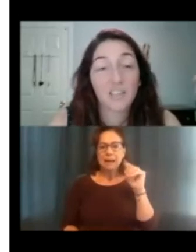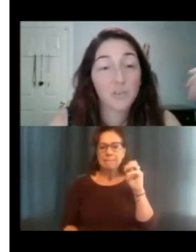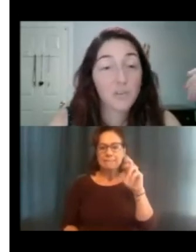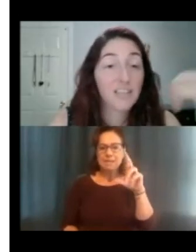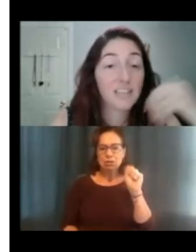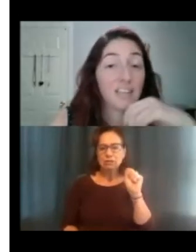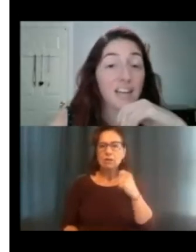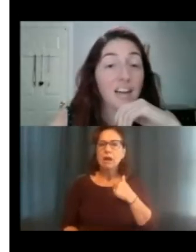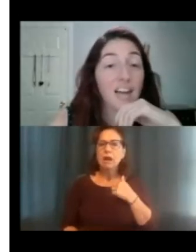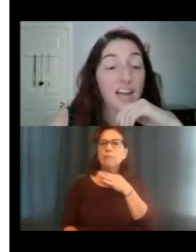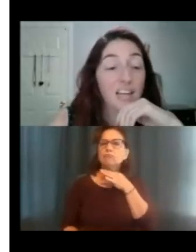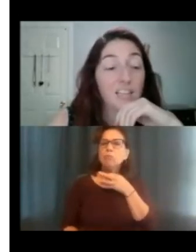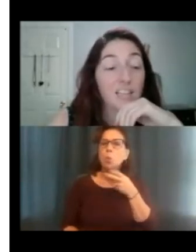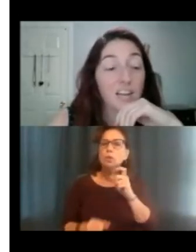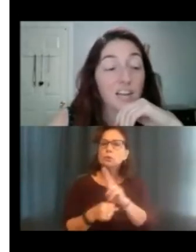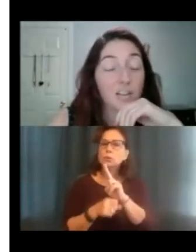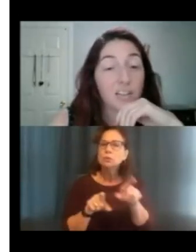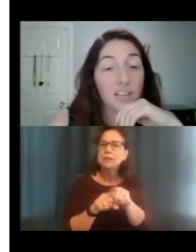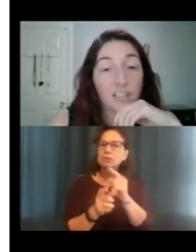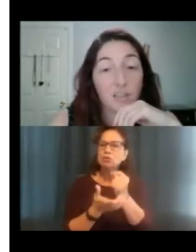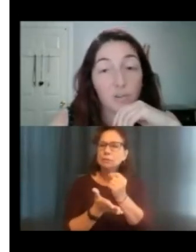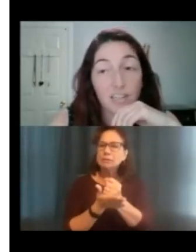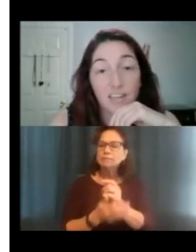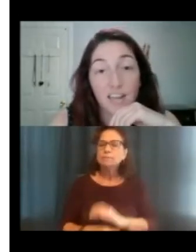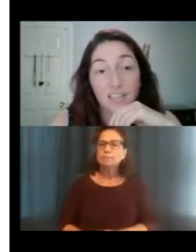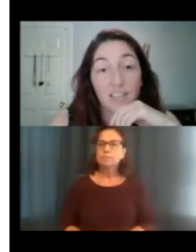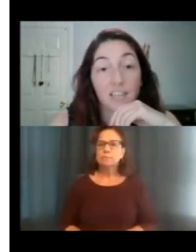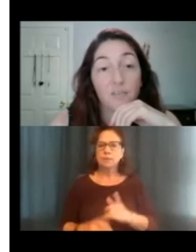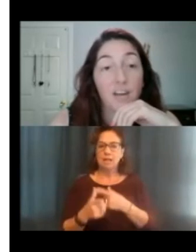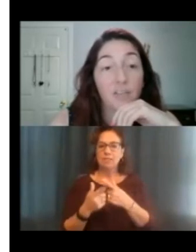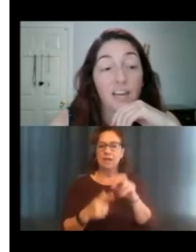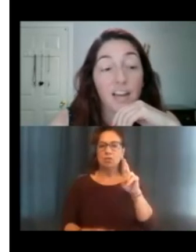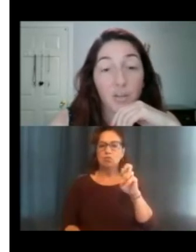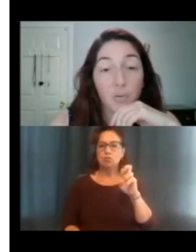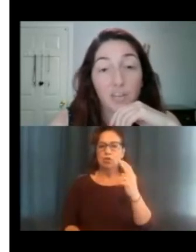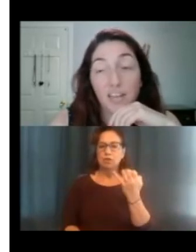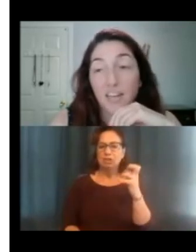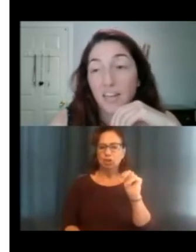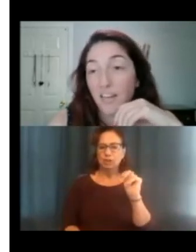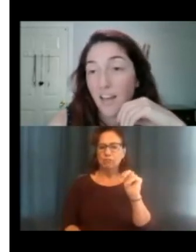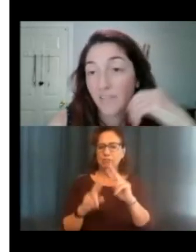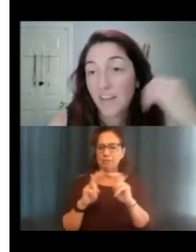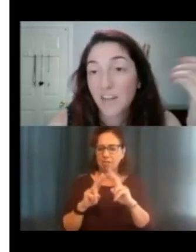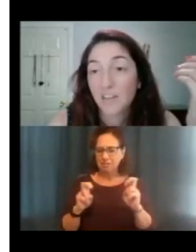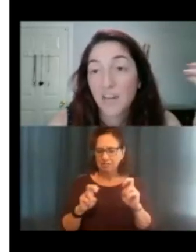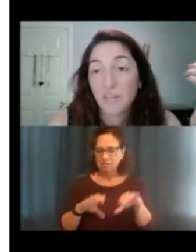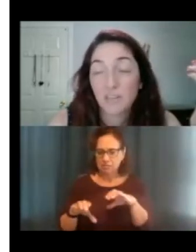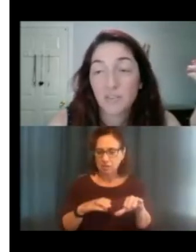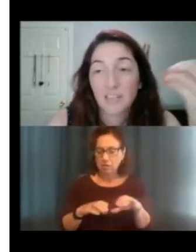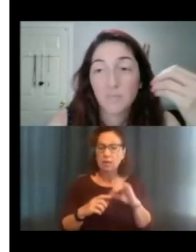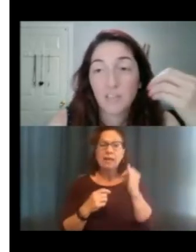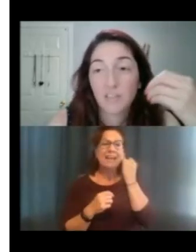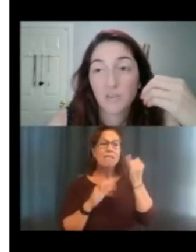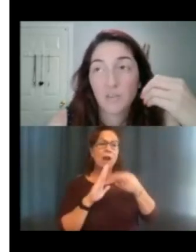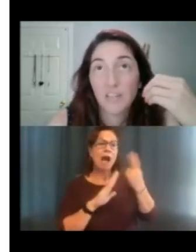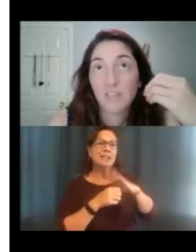using this as a treatment, and conducted some regression analyses and found that actually having higher nightmare